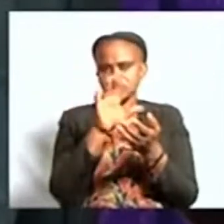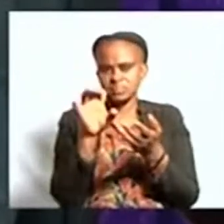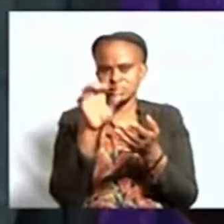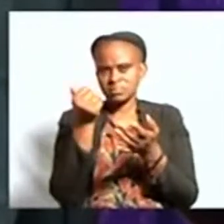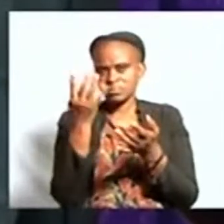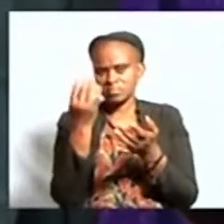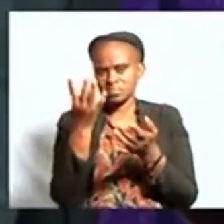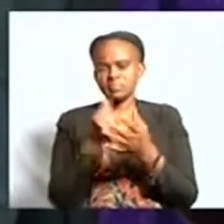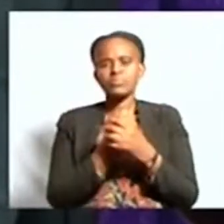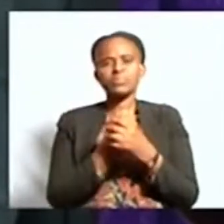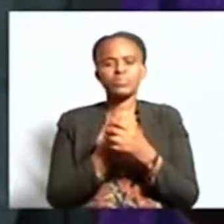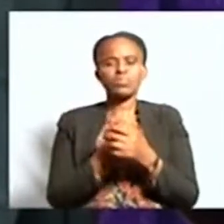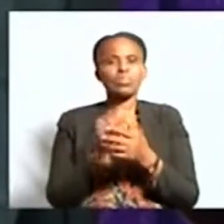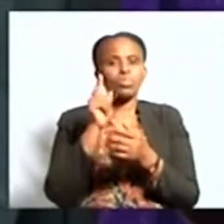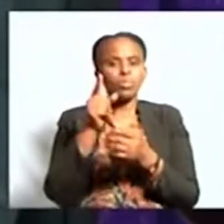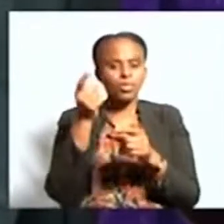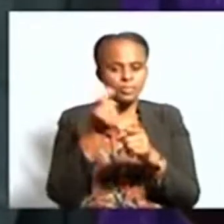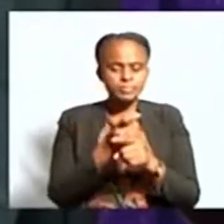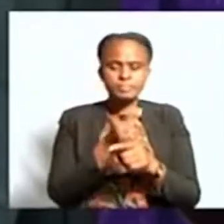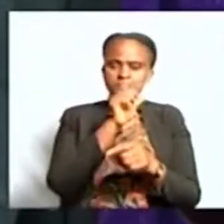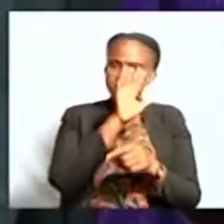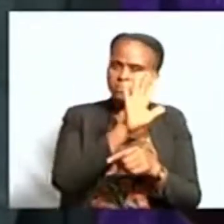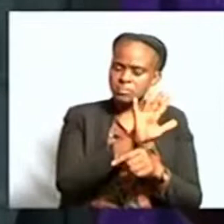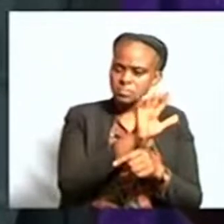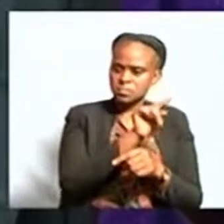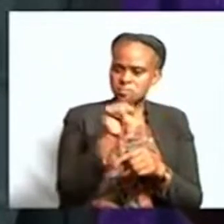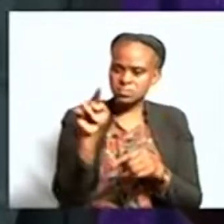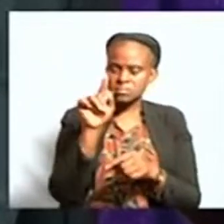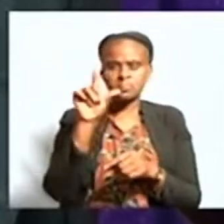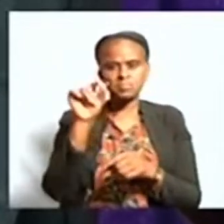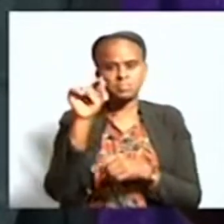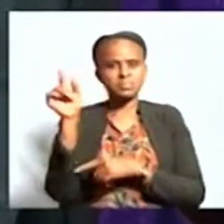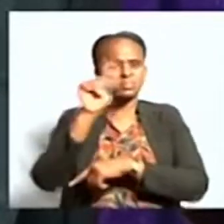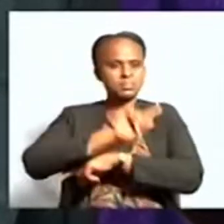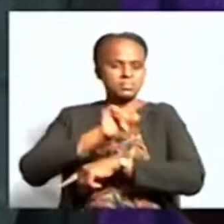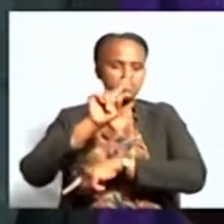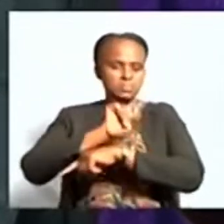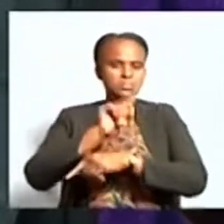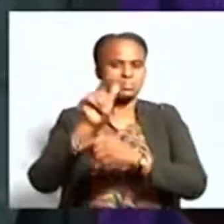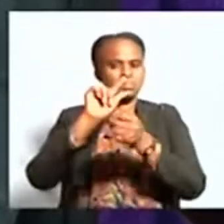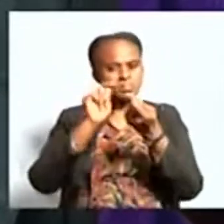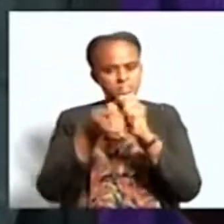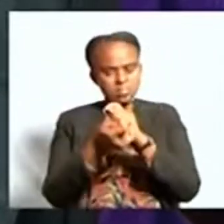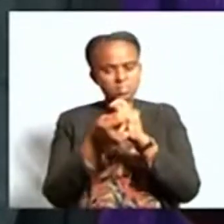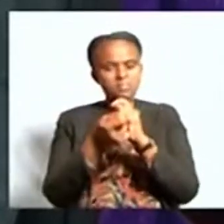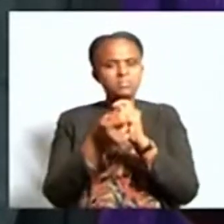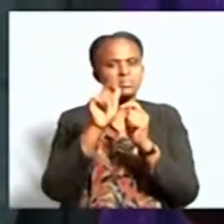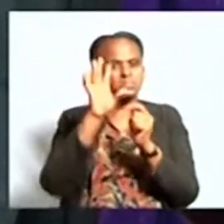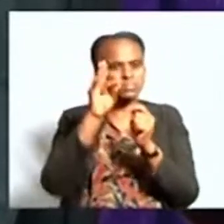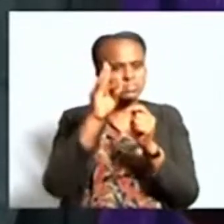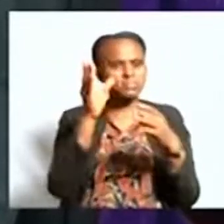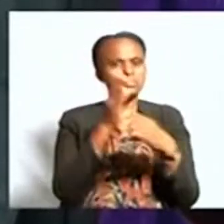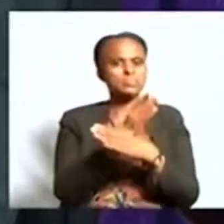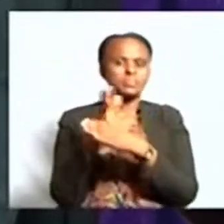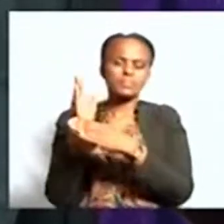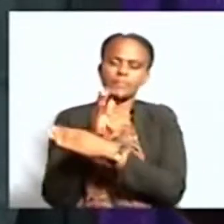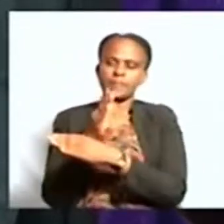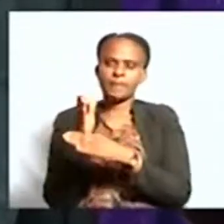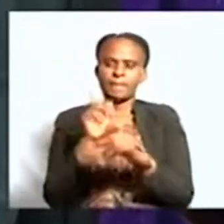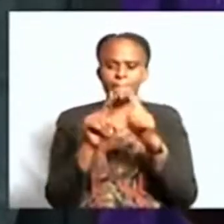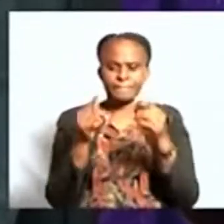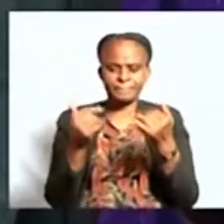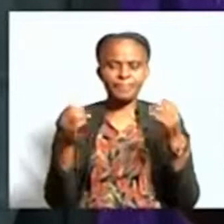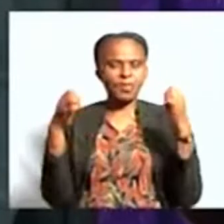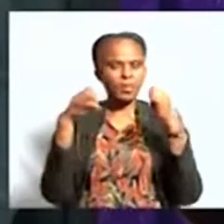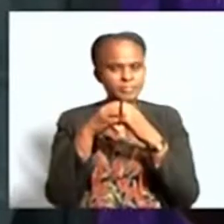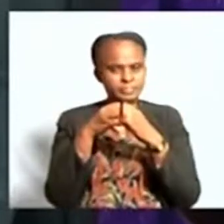78,514, ranging from 5 to 20 days, involving 7 transactions, despite the